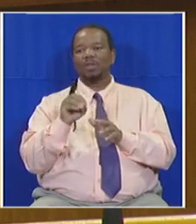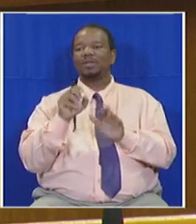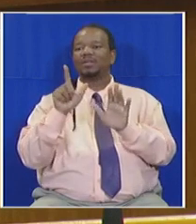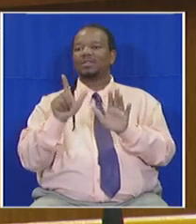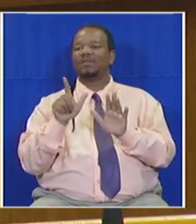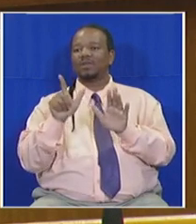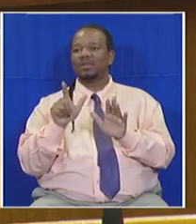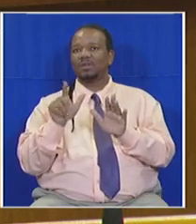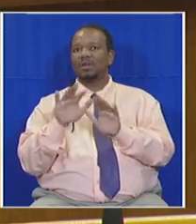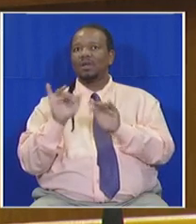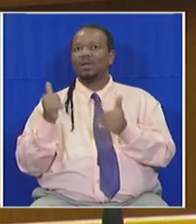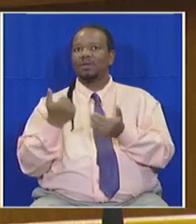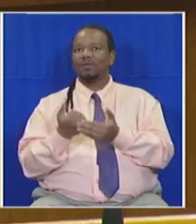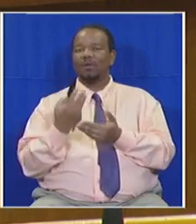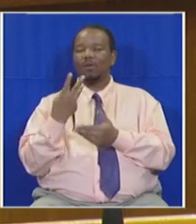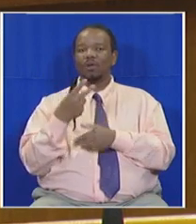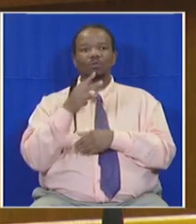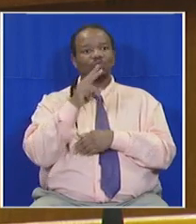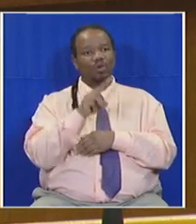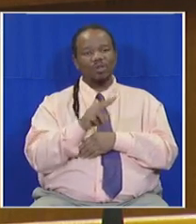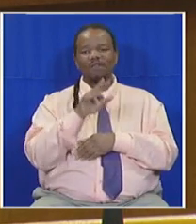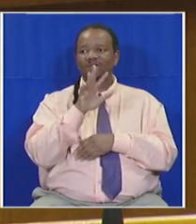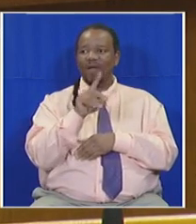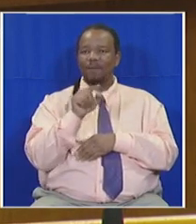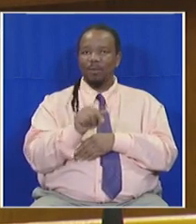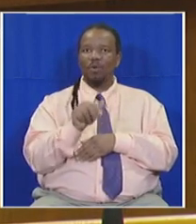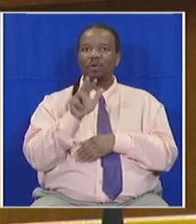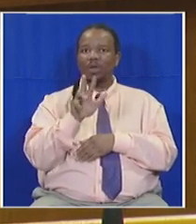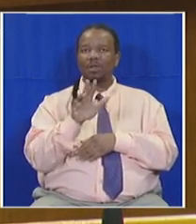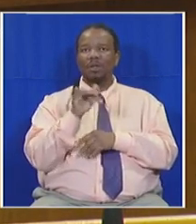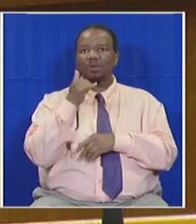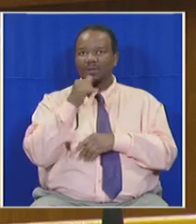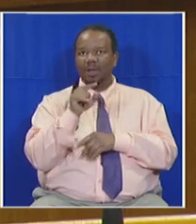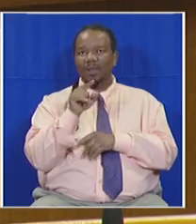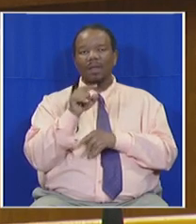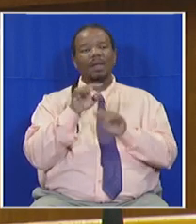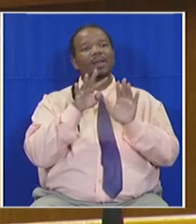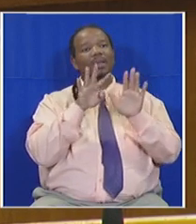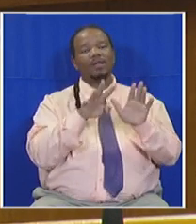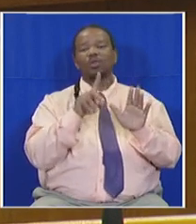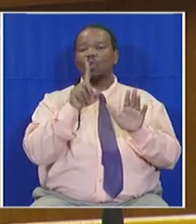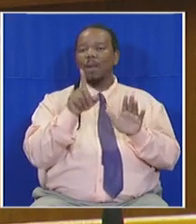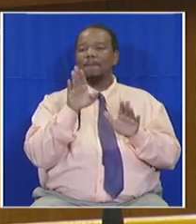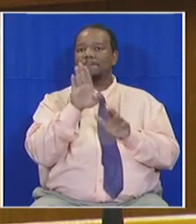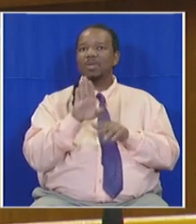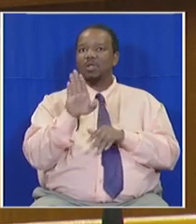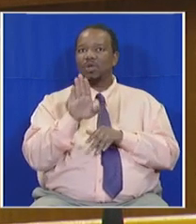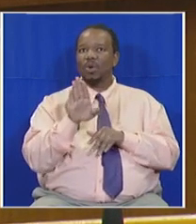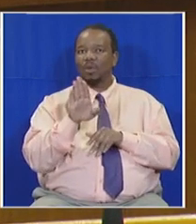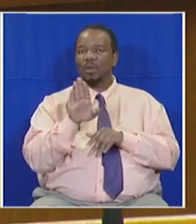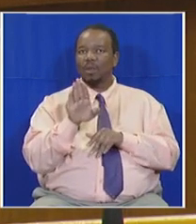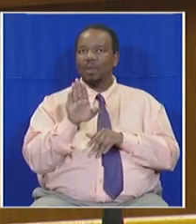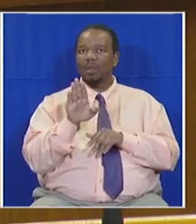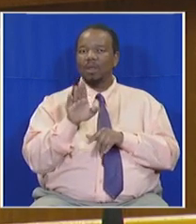2017-2018 is 85.1 billion, and for 2018-2019 is 91 billion, reflecting